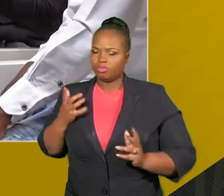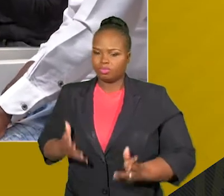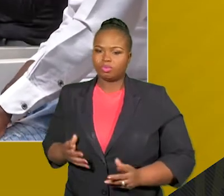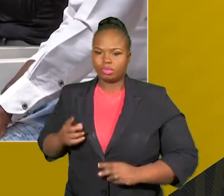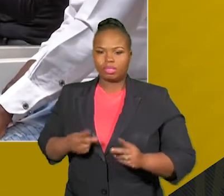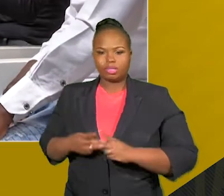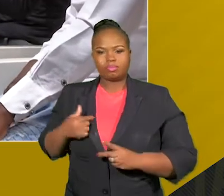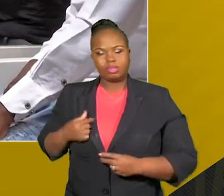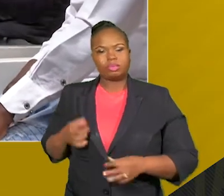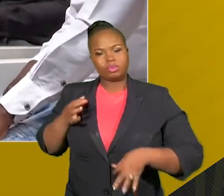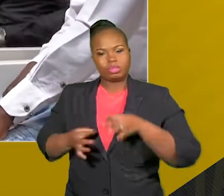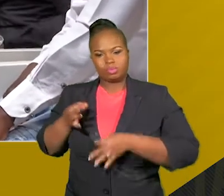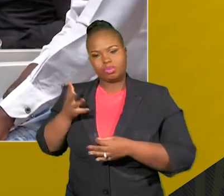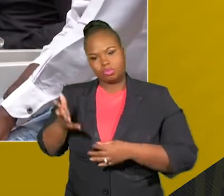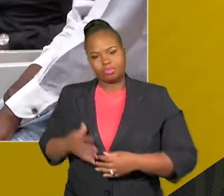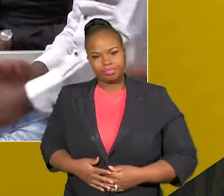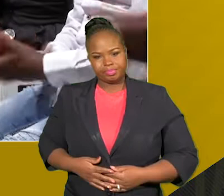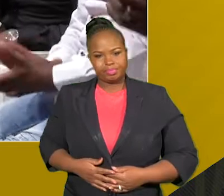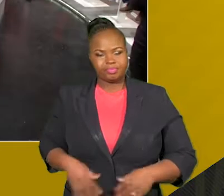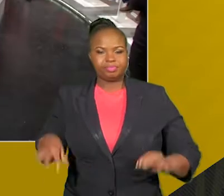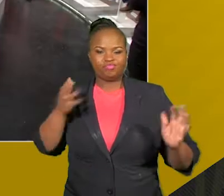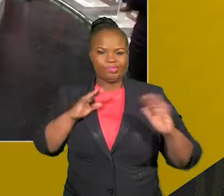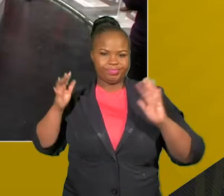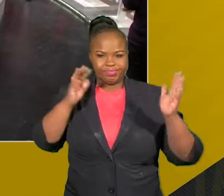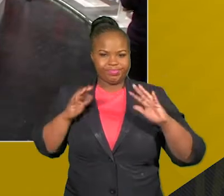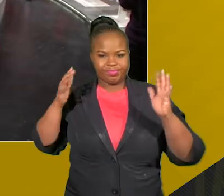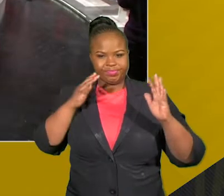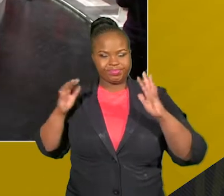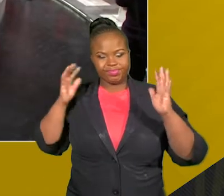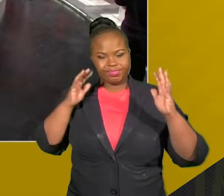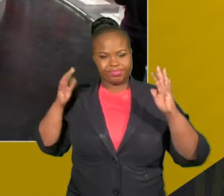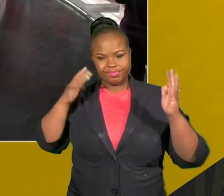and that is what I'm willing to elaborate going further today. Right.